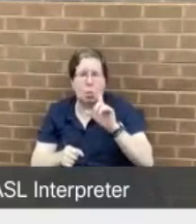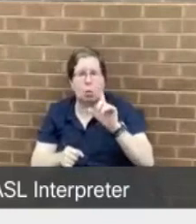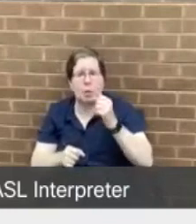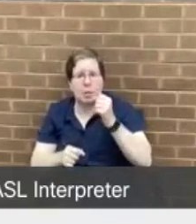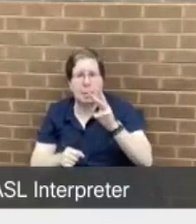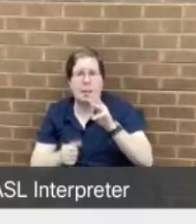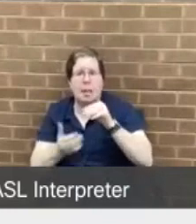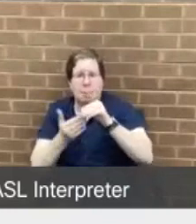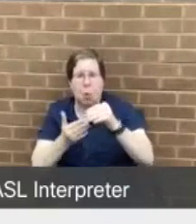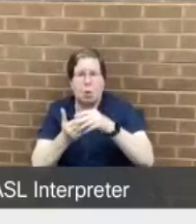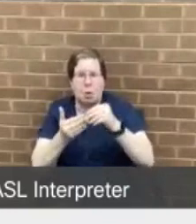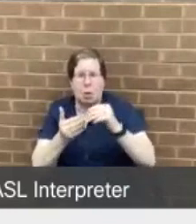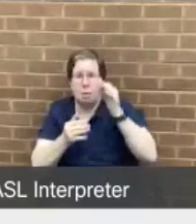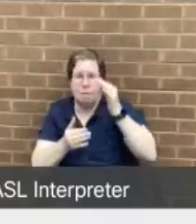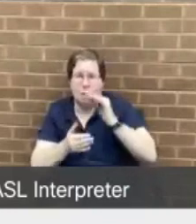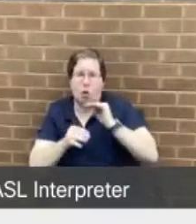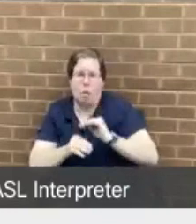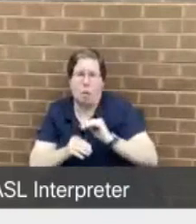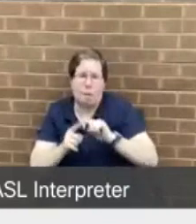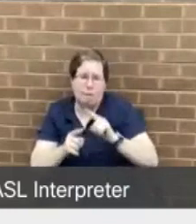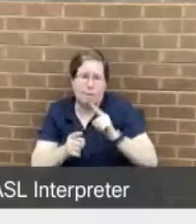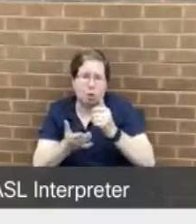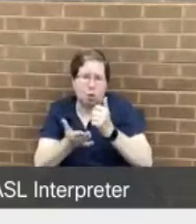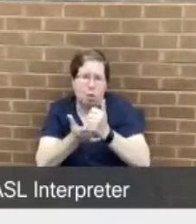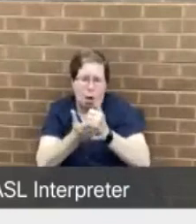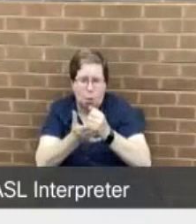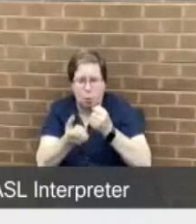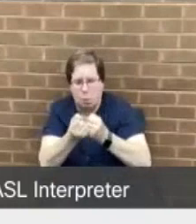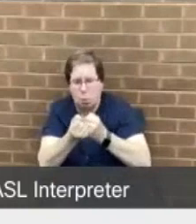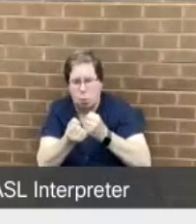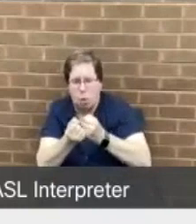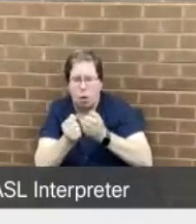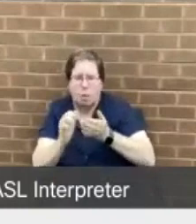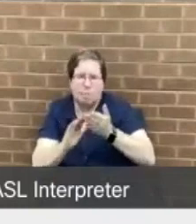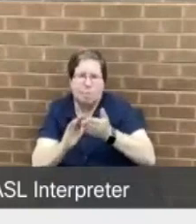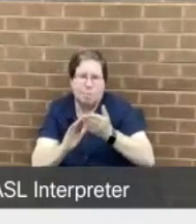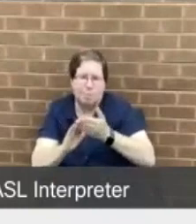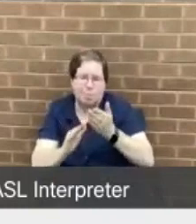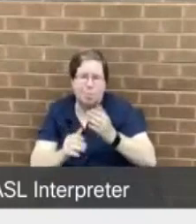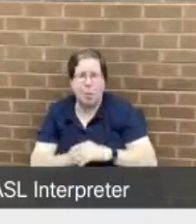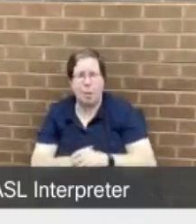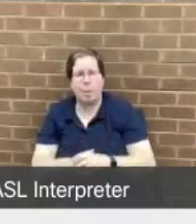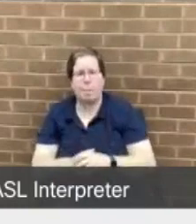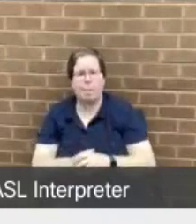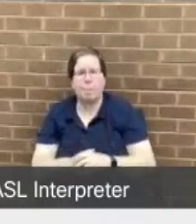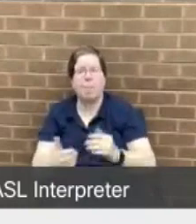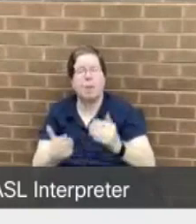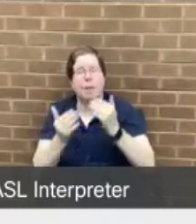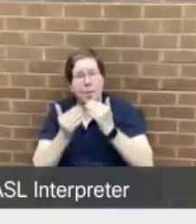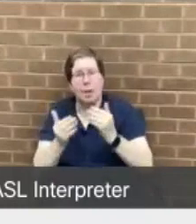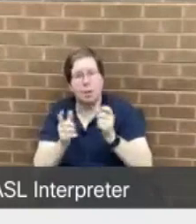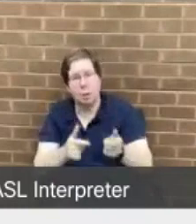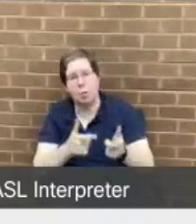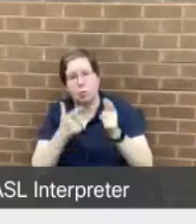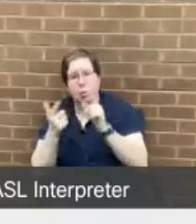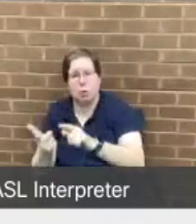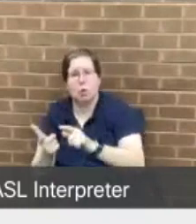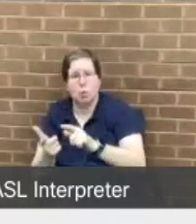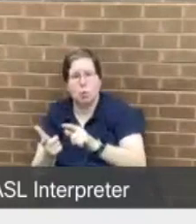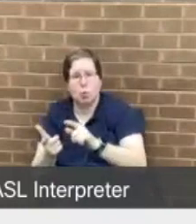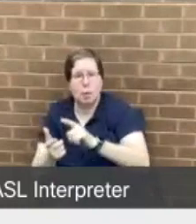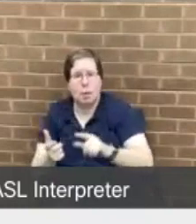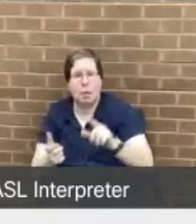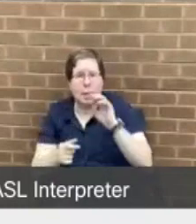$16 million in federal relief funds to support transit operations and capital needs for the county. Thank you. I will now turn it over to Christy Neiser at